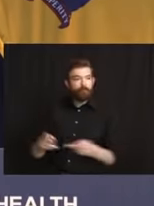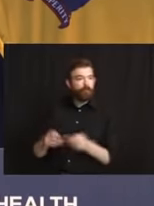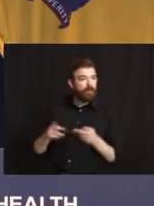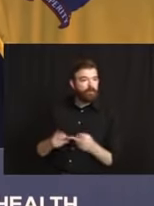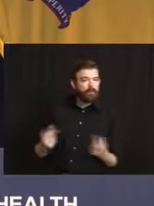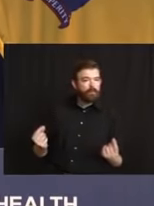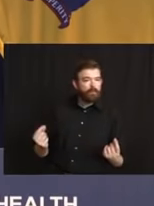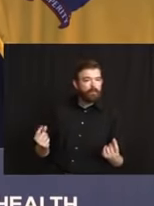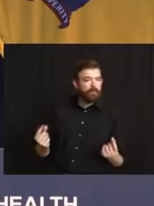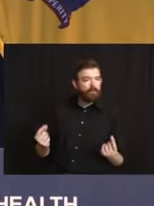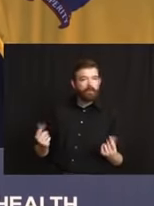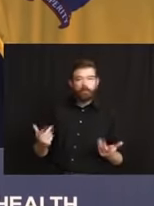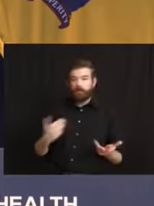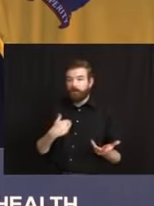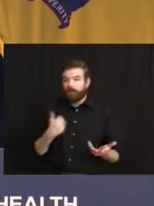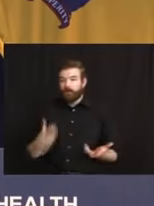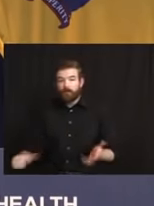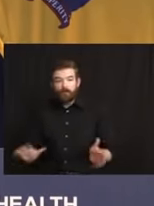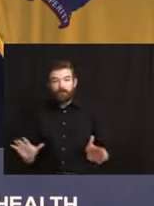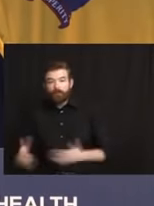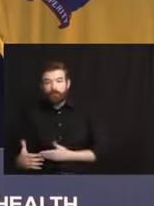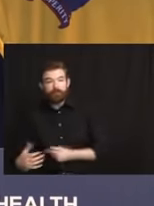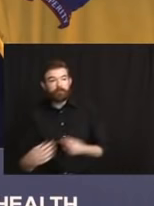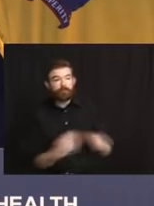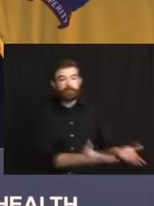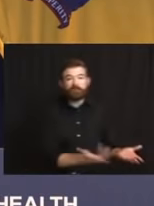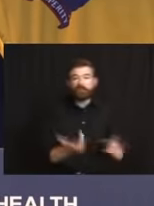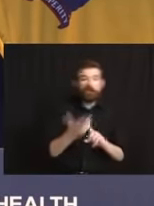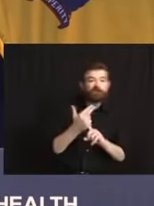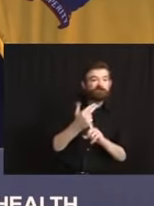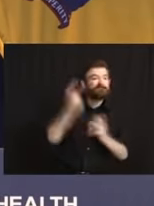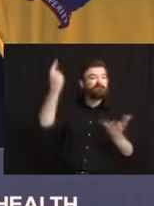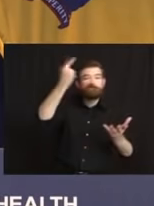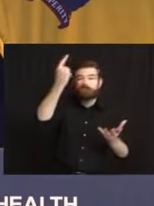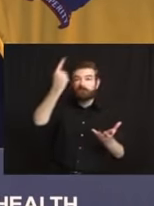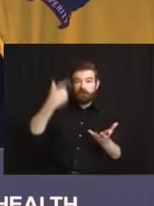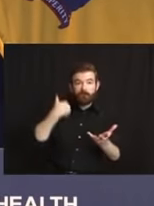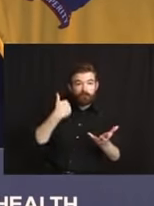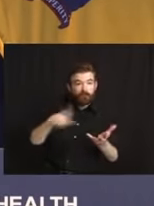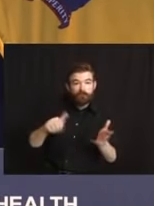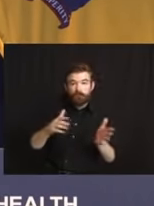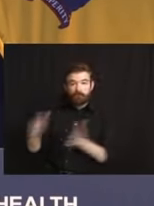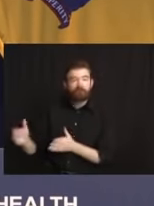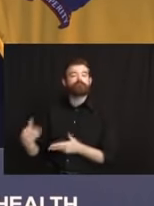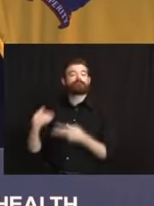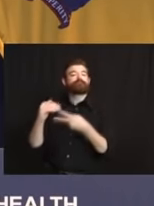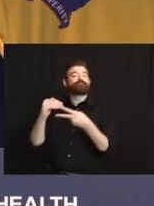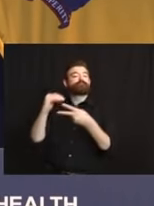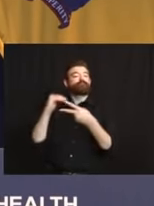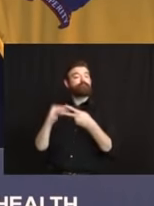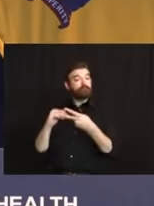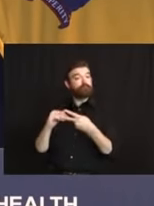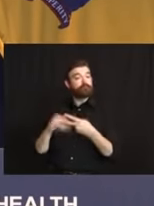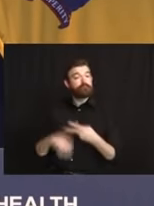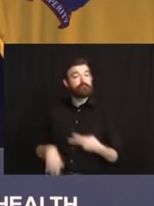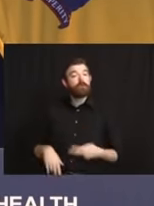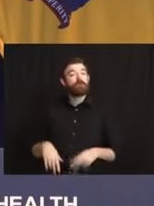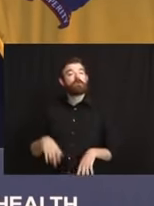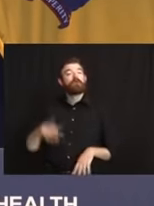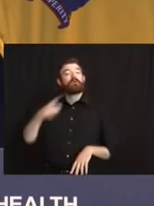any planning you've done for these people? Given your reasoning that indoor dining increases the risk